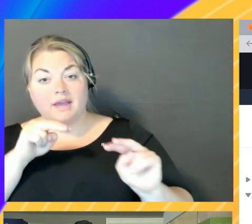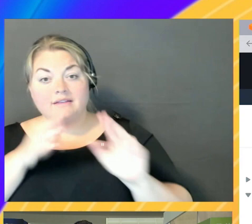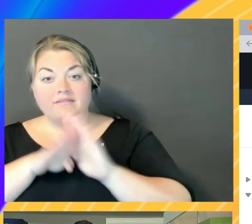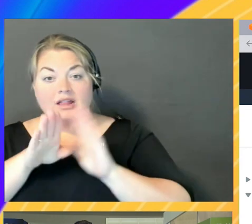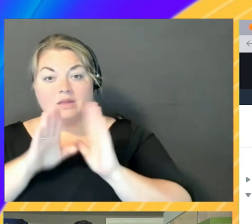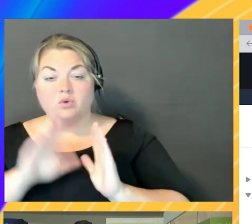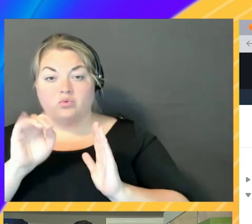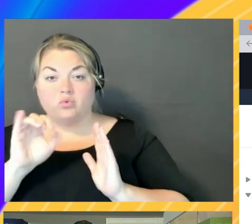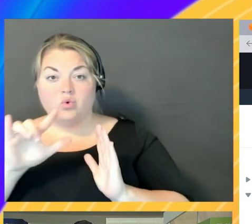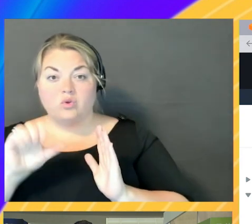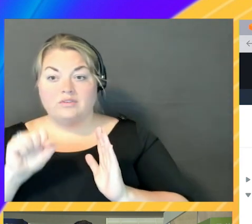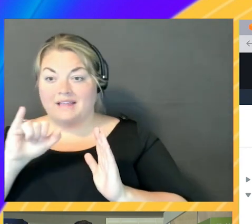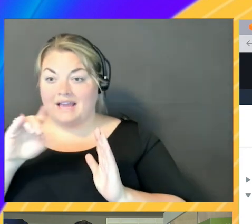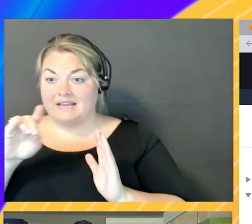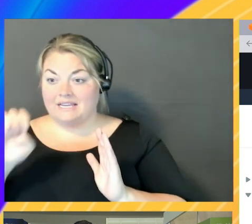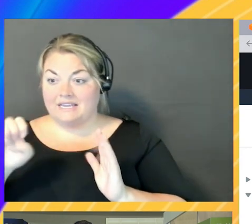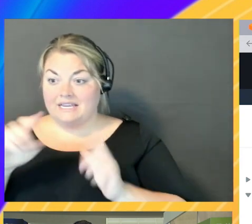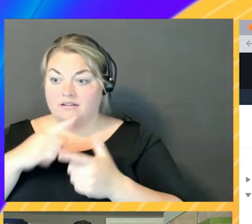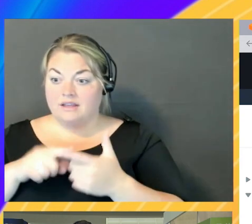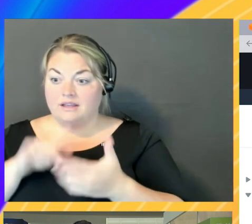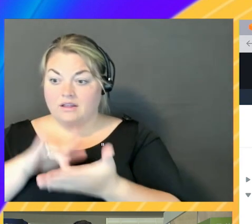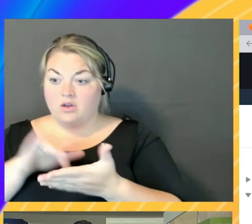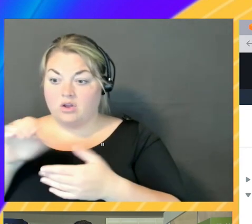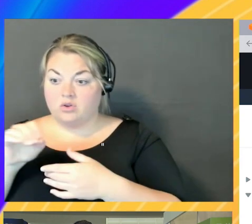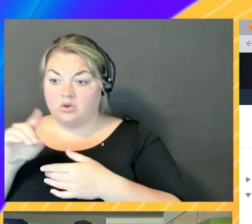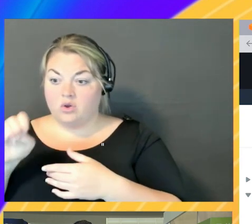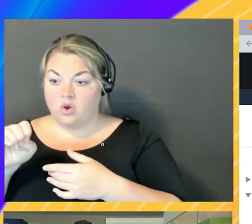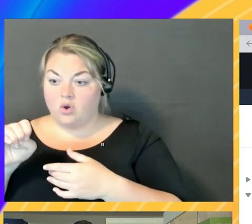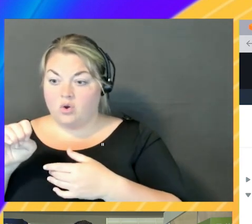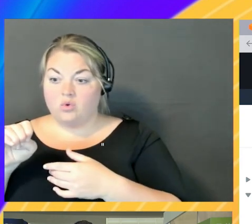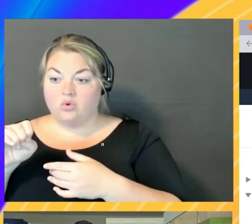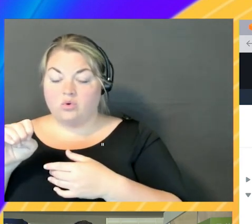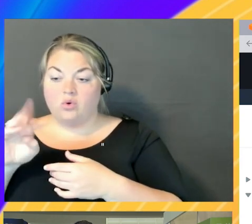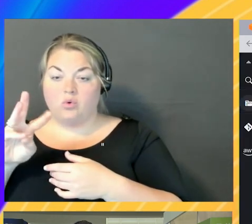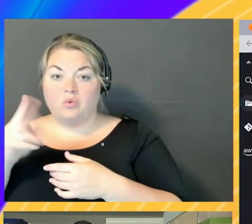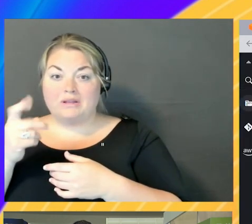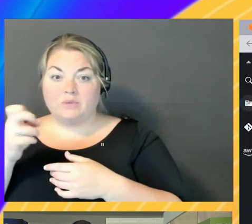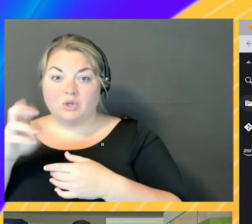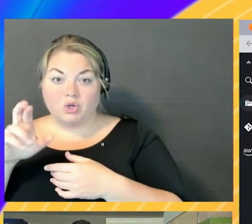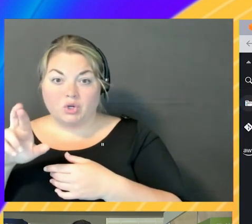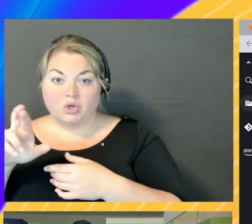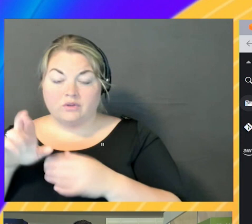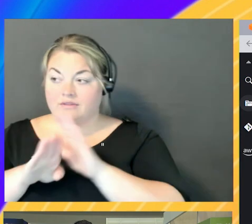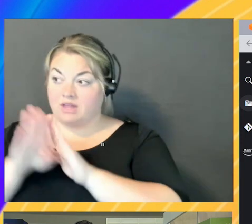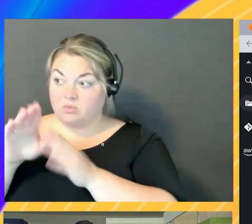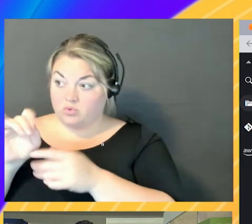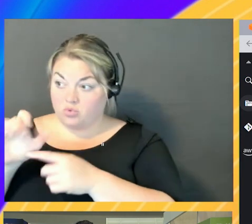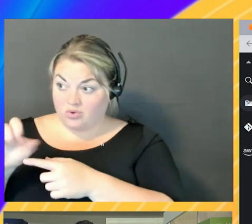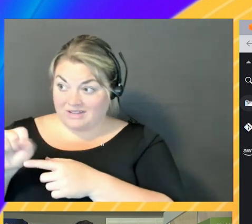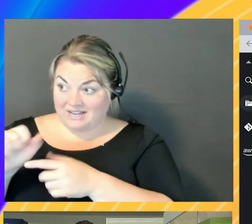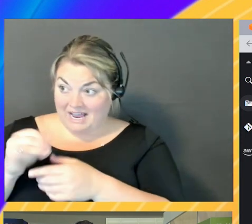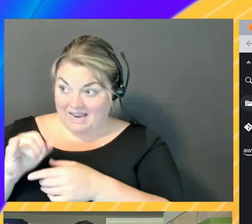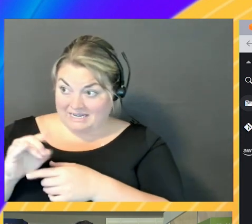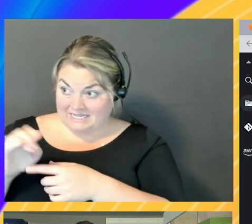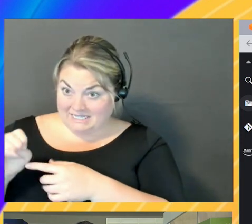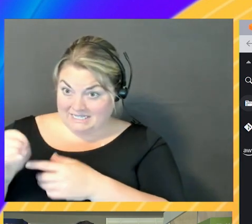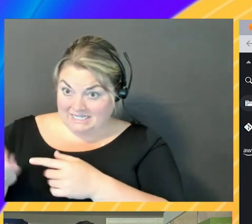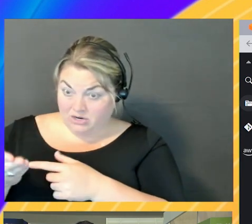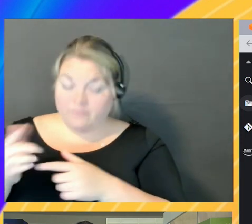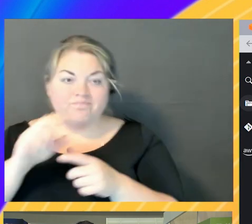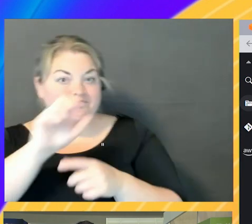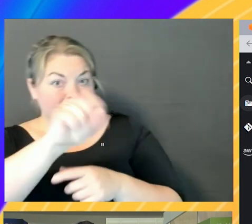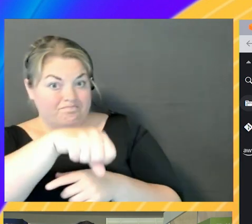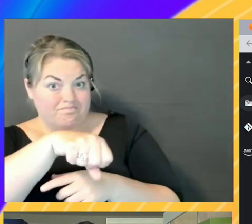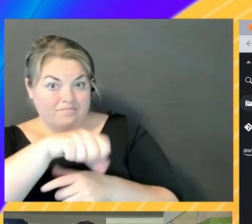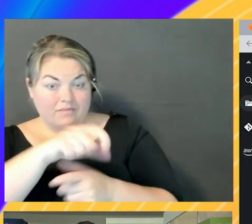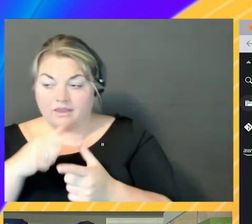and then click on CodeWhisperer. In the Developer Tools in the IDE up here. Yep. Yeah. And then click on CodeWhisperer